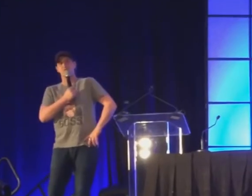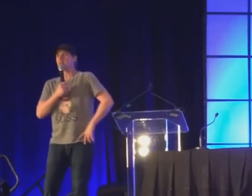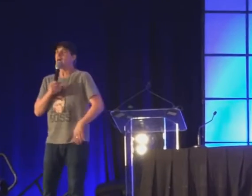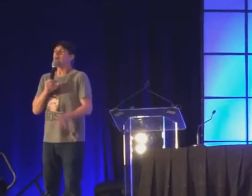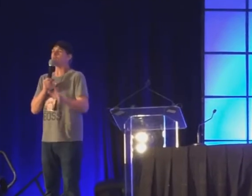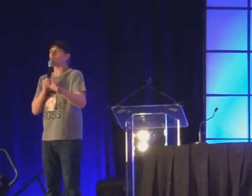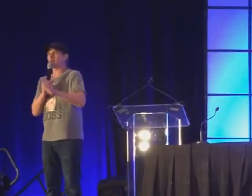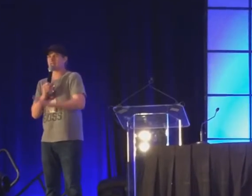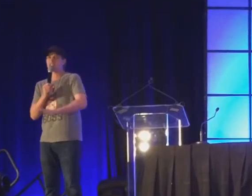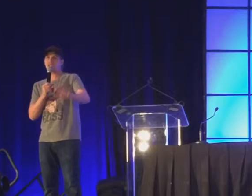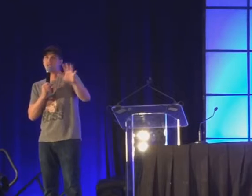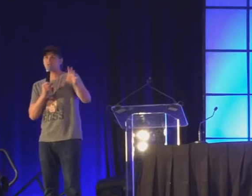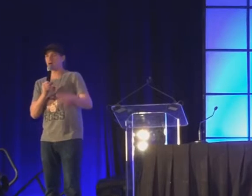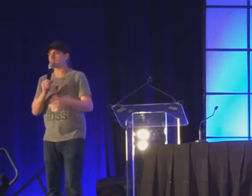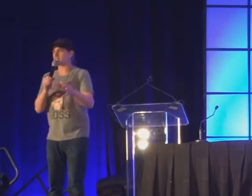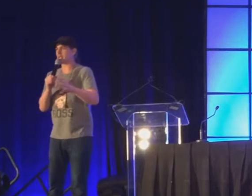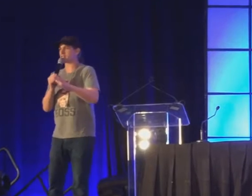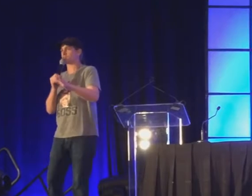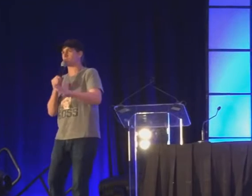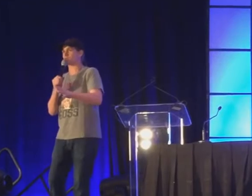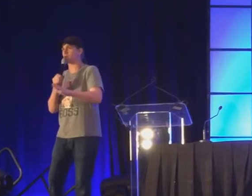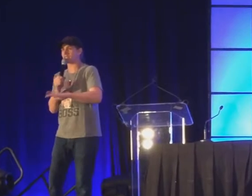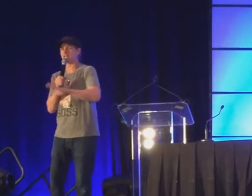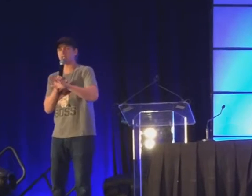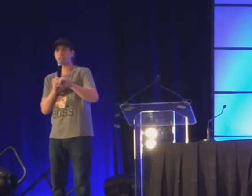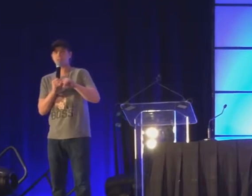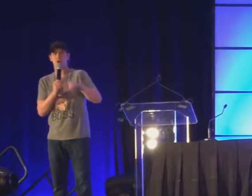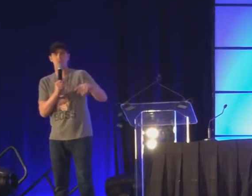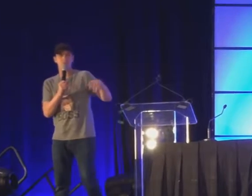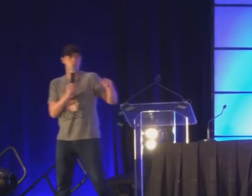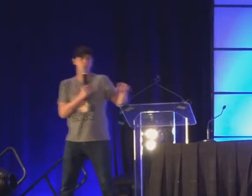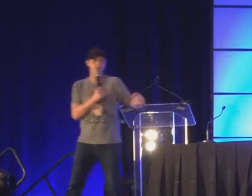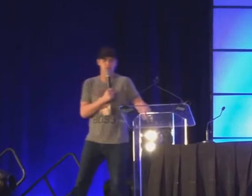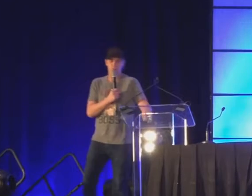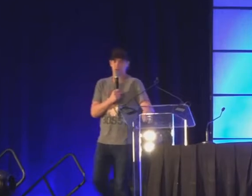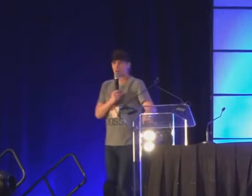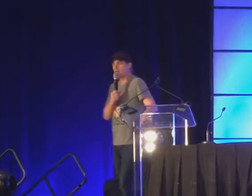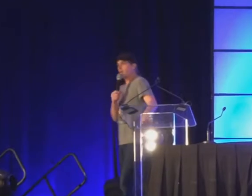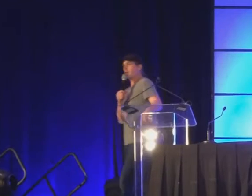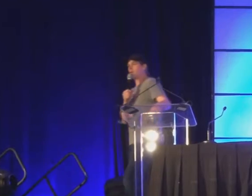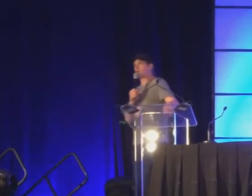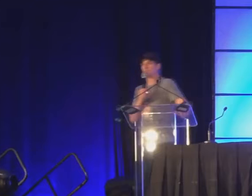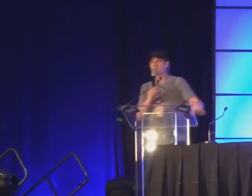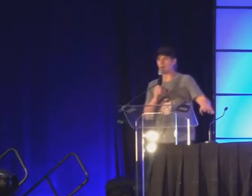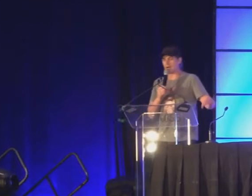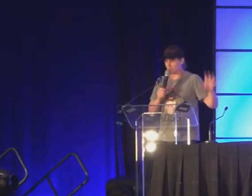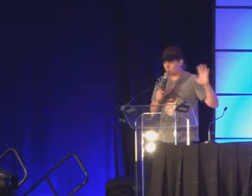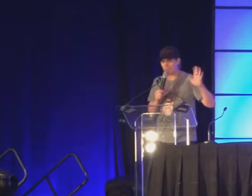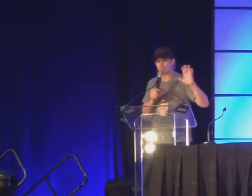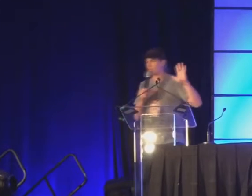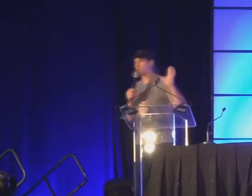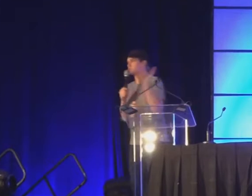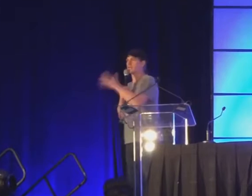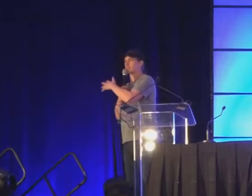are those? The point is, she had drugs, and then I started doing drugs, and Dogma's the one movie where